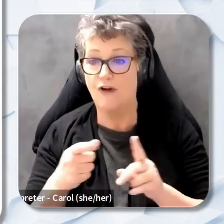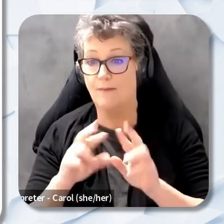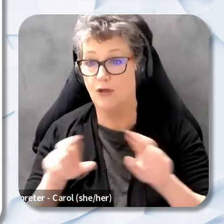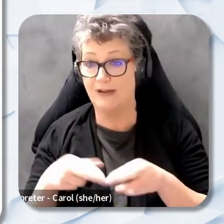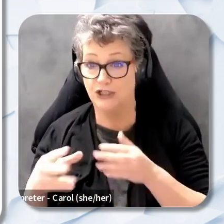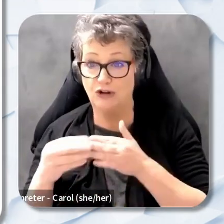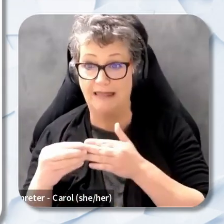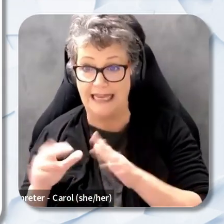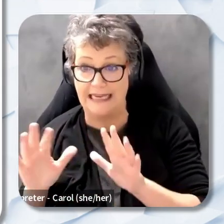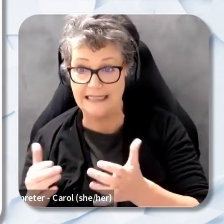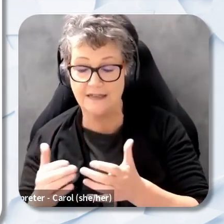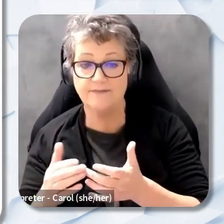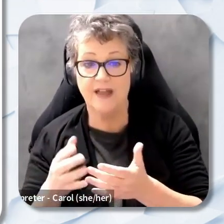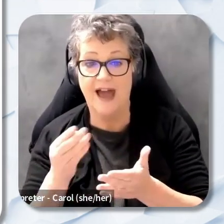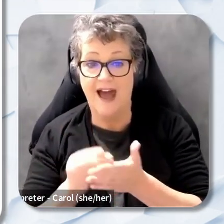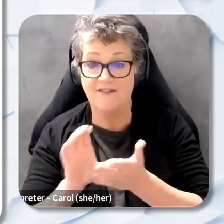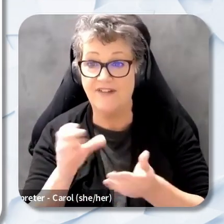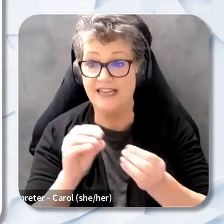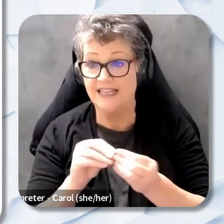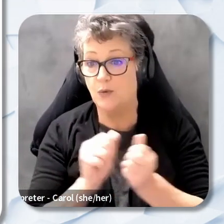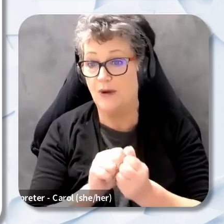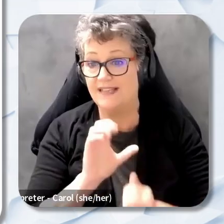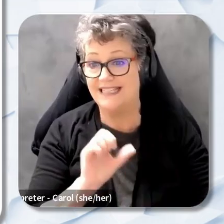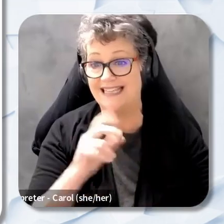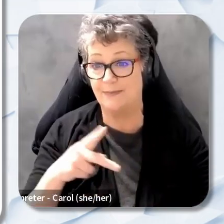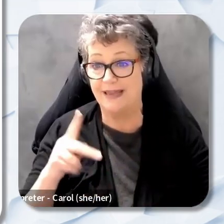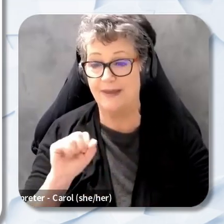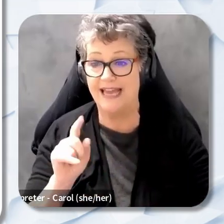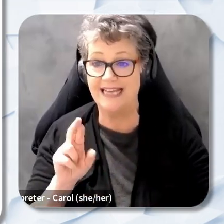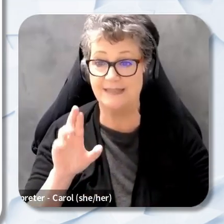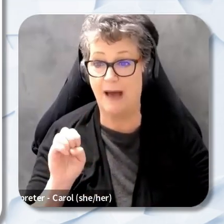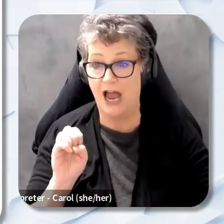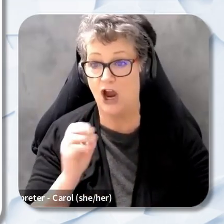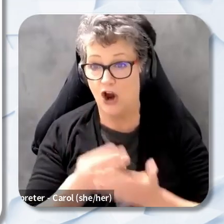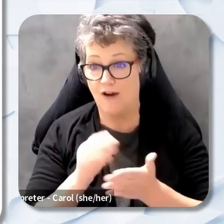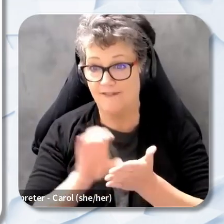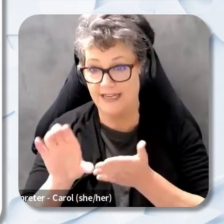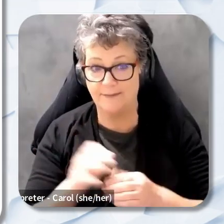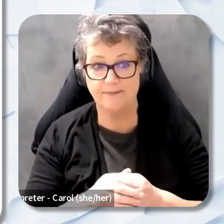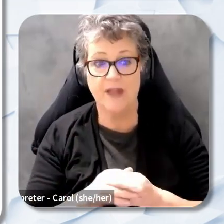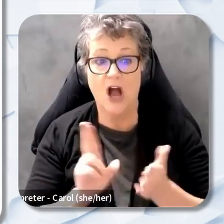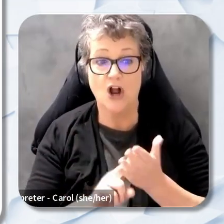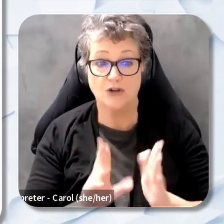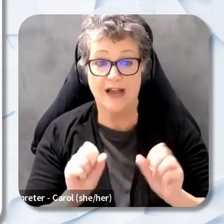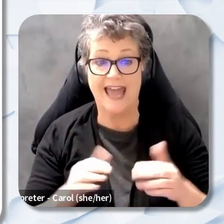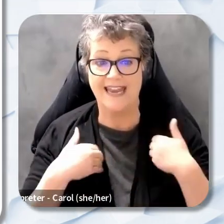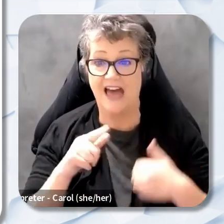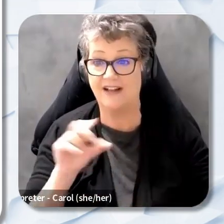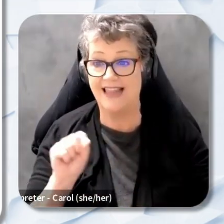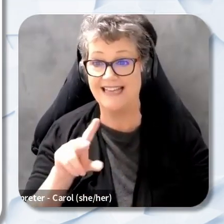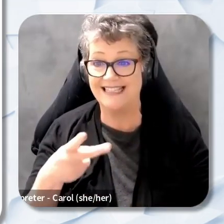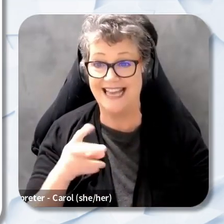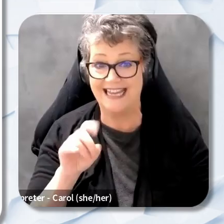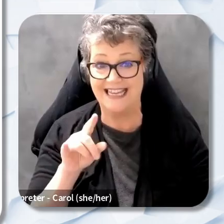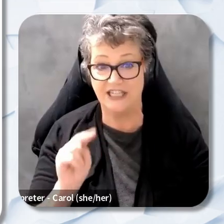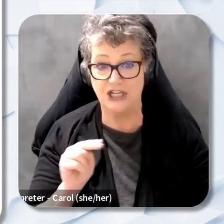leads, funded with CSPP Aspire funding. Contractors can have class second